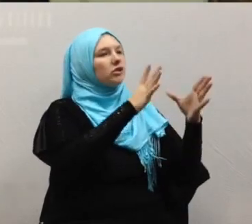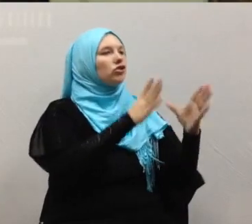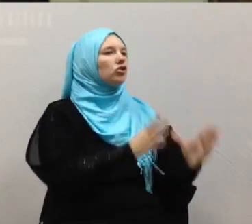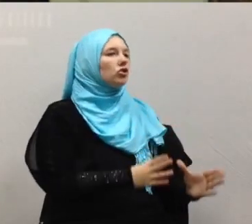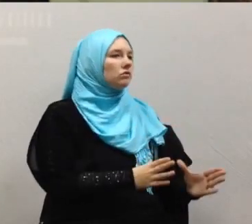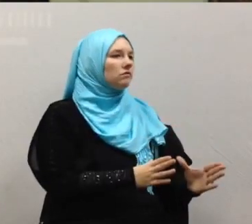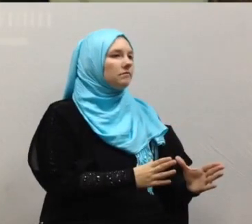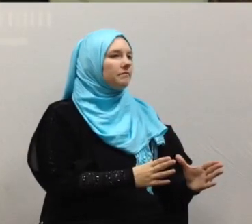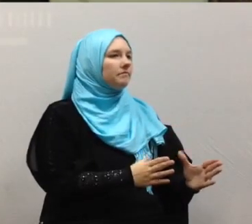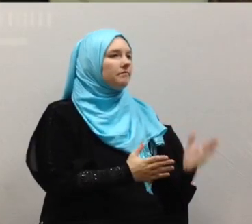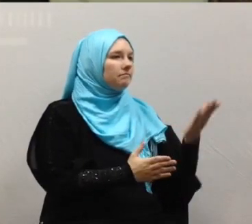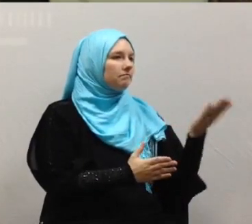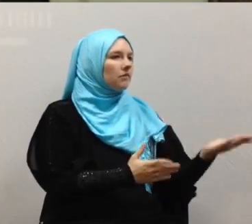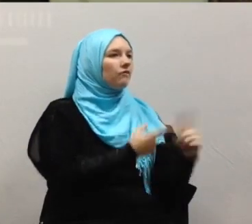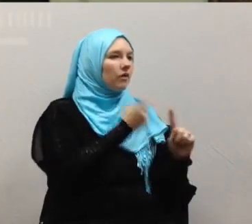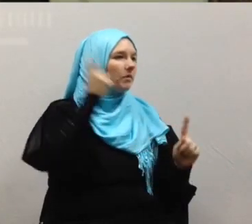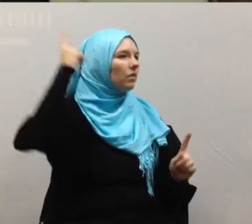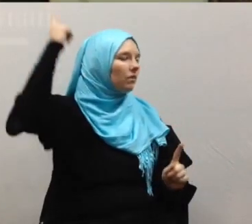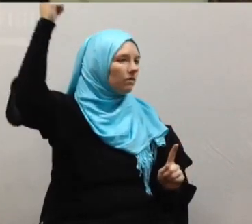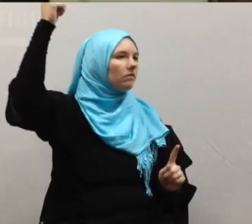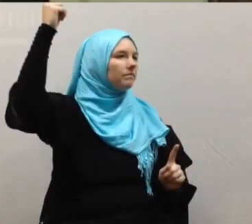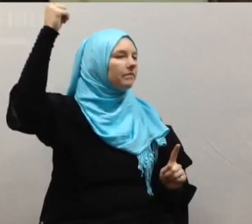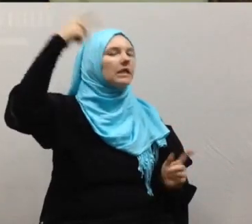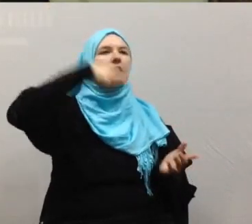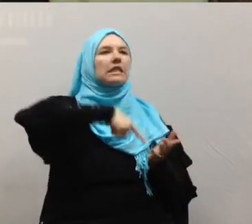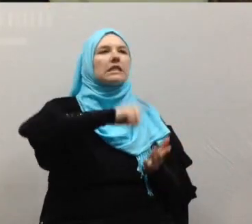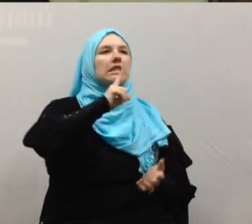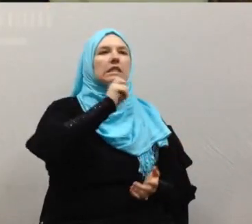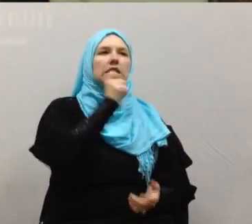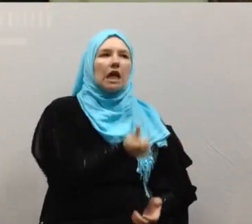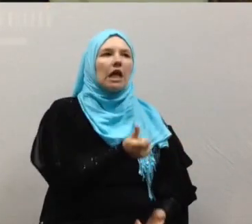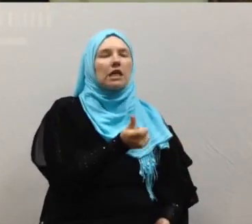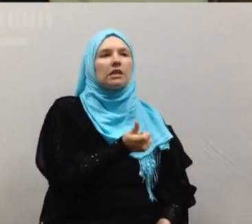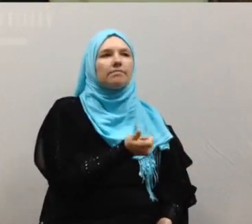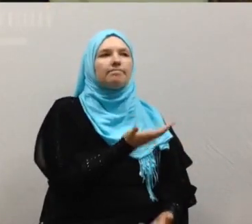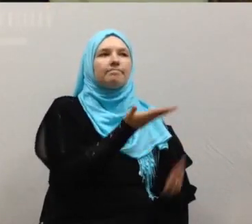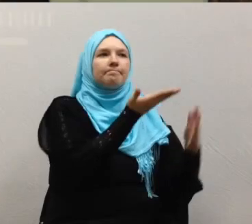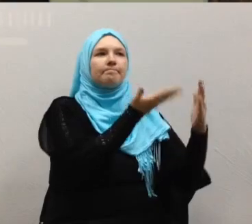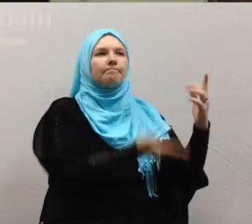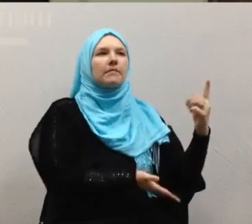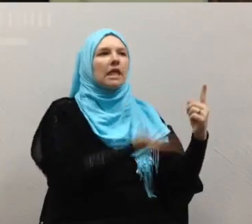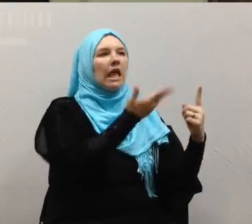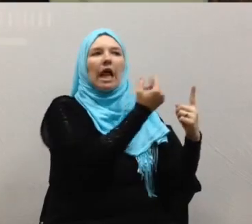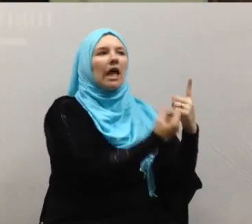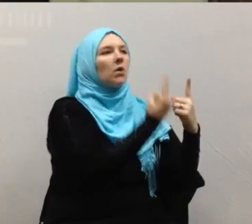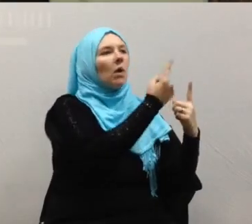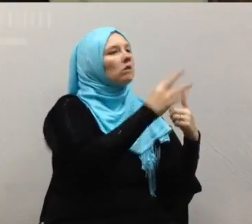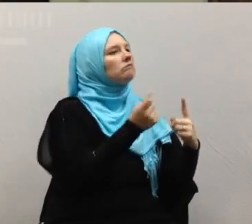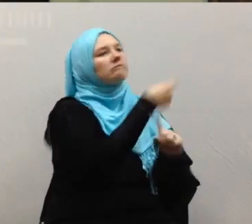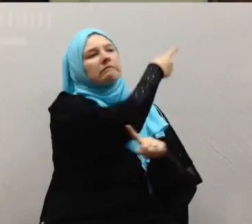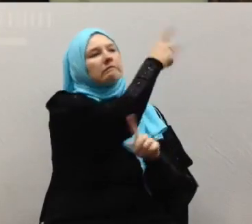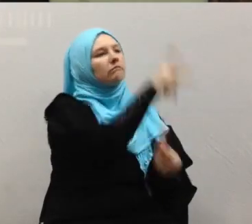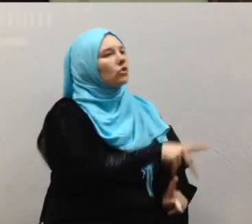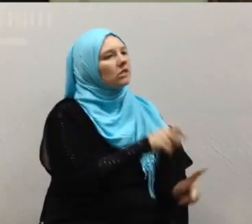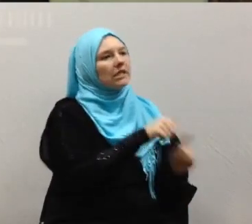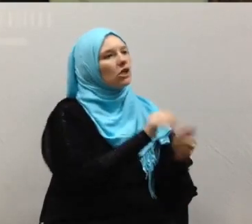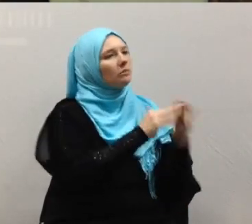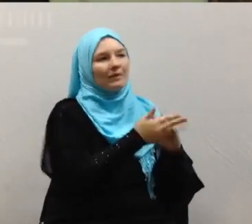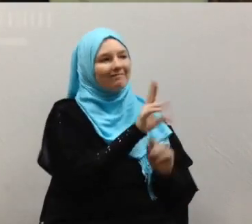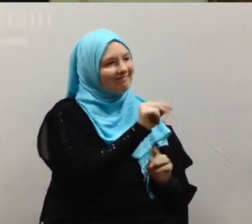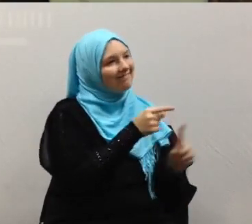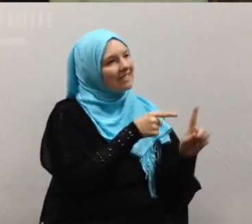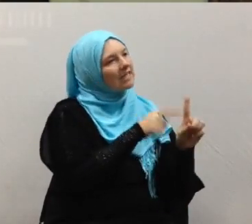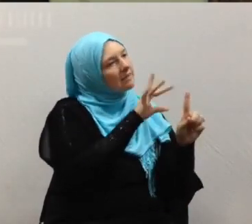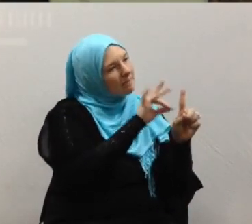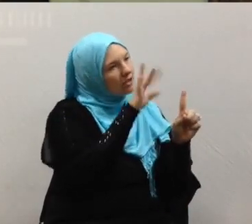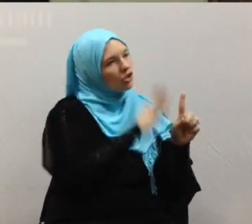This is not anyone in the community. He is a messenger, which means he is chosen, which means he is supported,